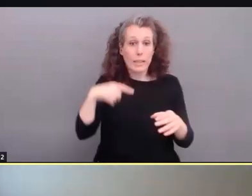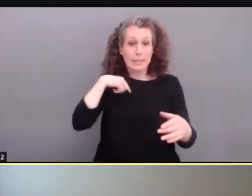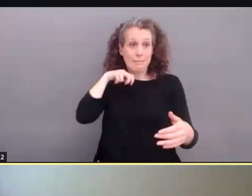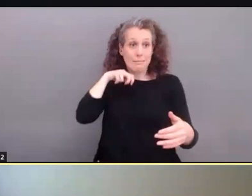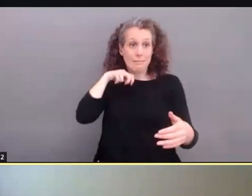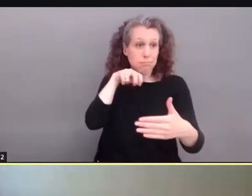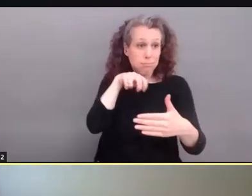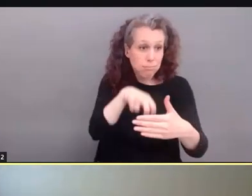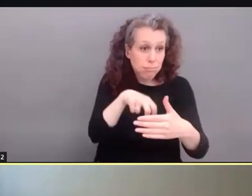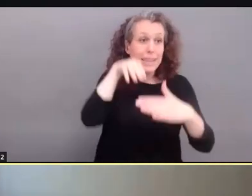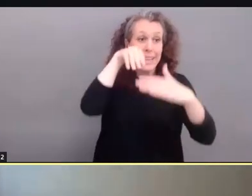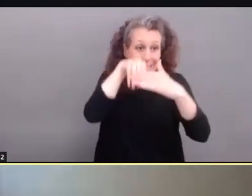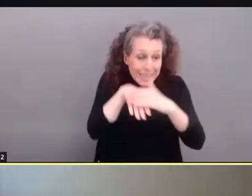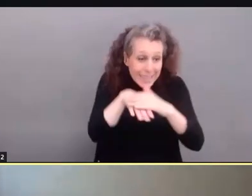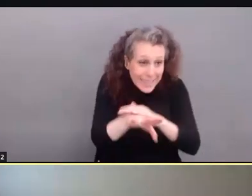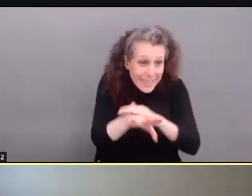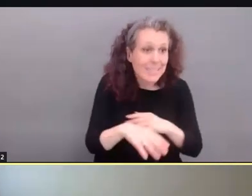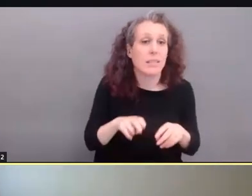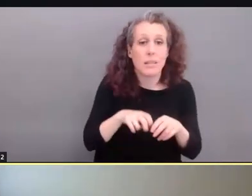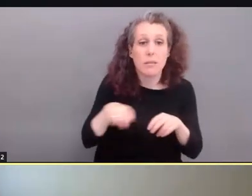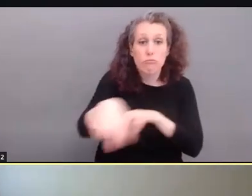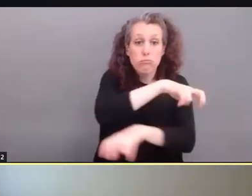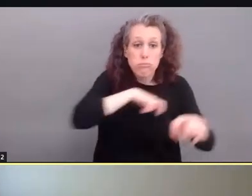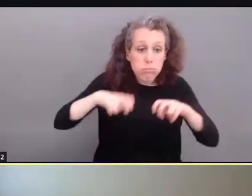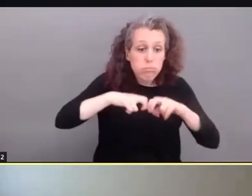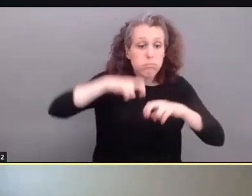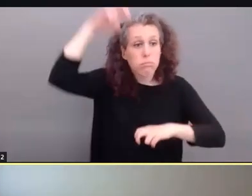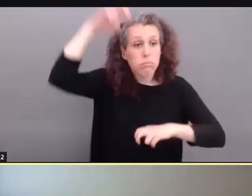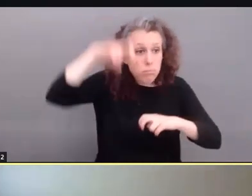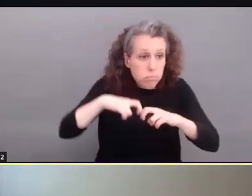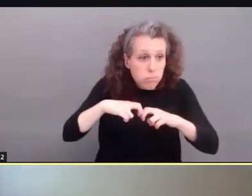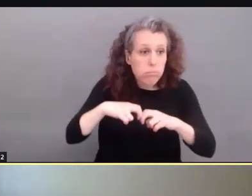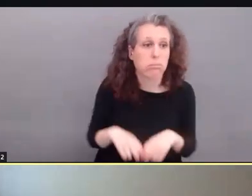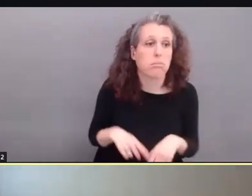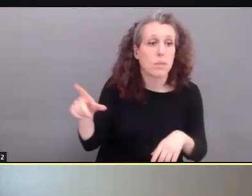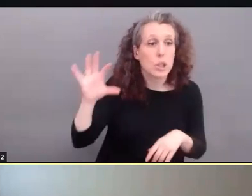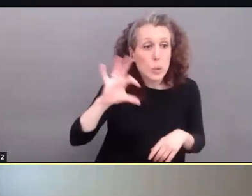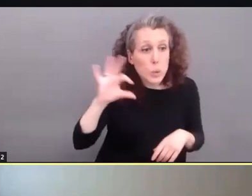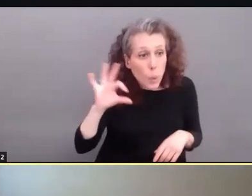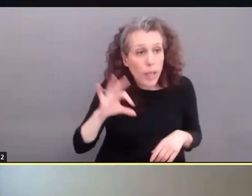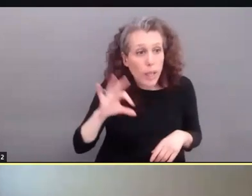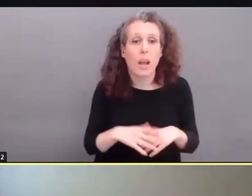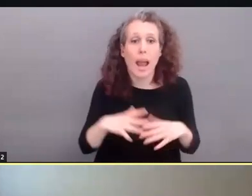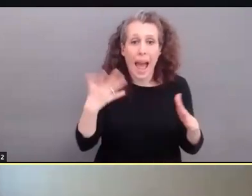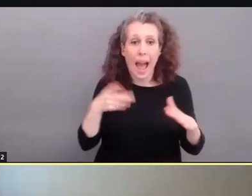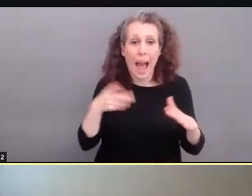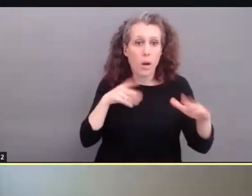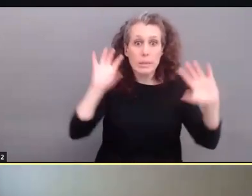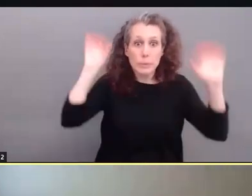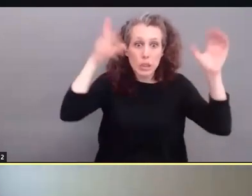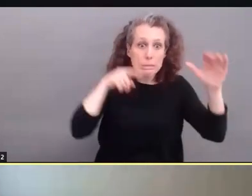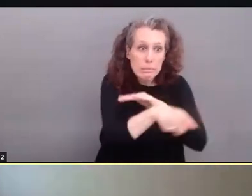rooms, equipment and facilities, toilets, sanitary facilities, exit and evacuation routes,